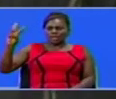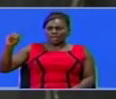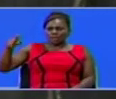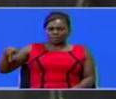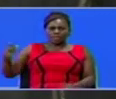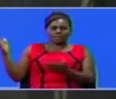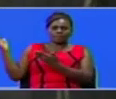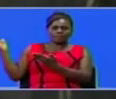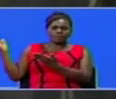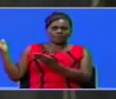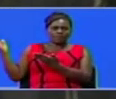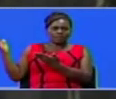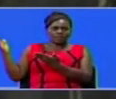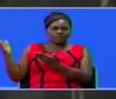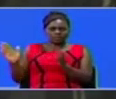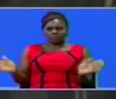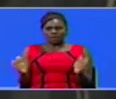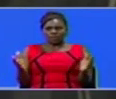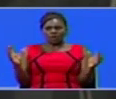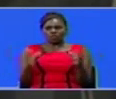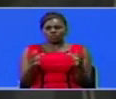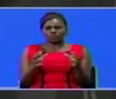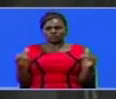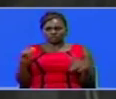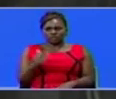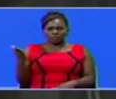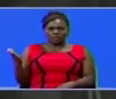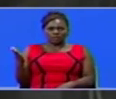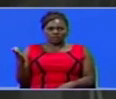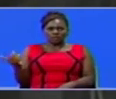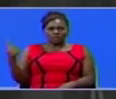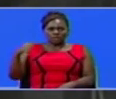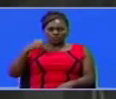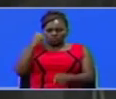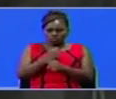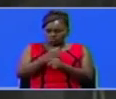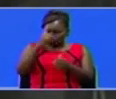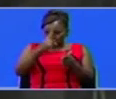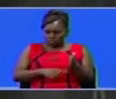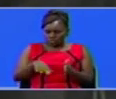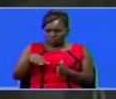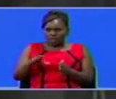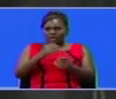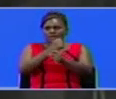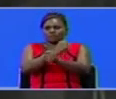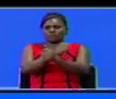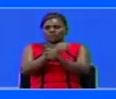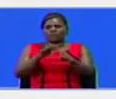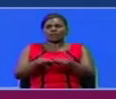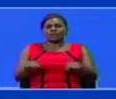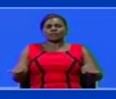Matthew Lempukel, is heard rallying communities that reside here to rise up and do what he calls defending their